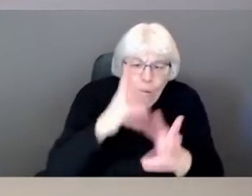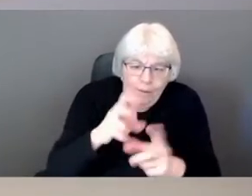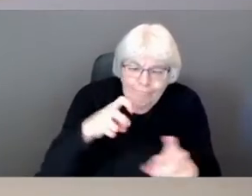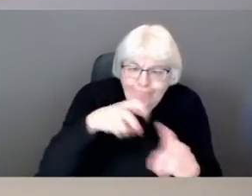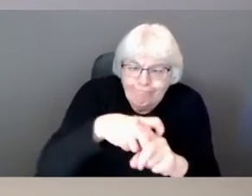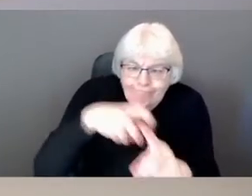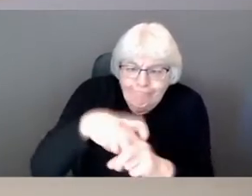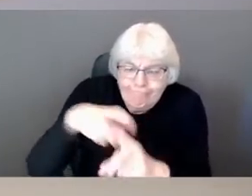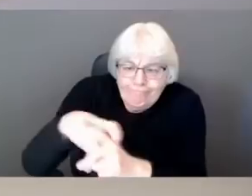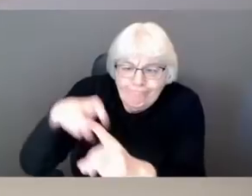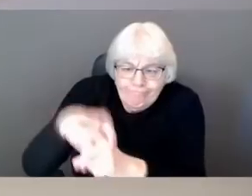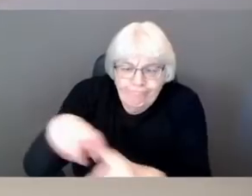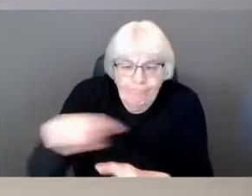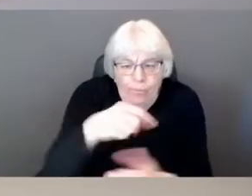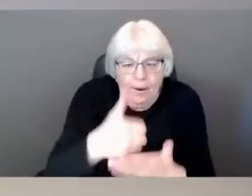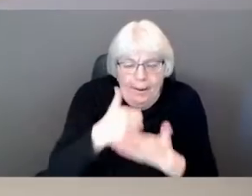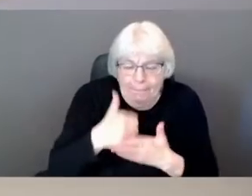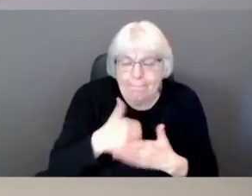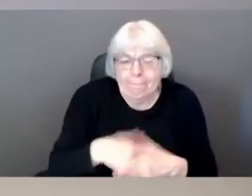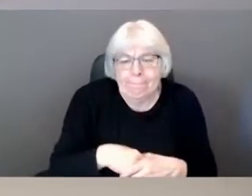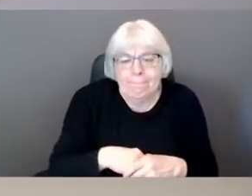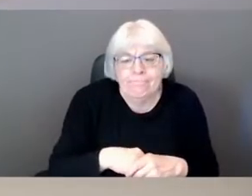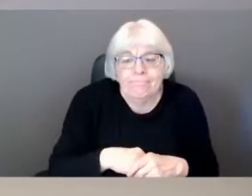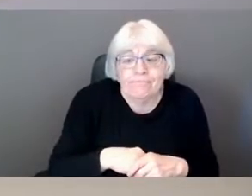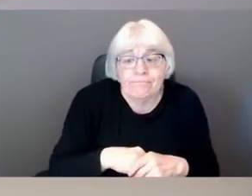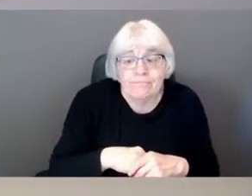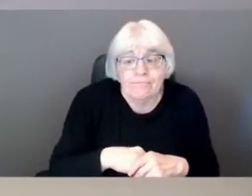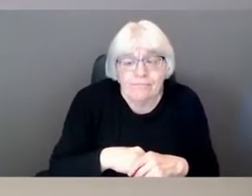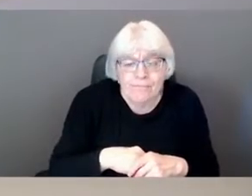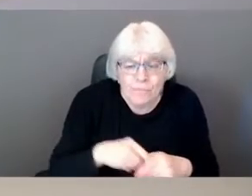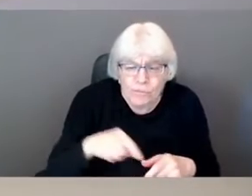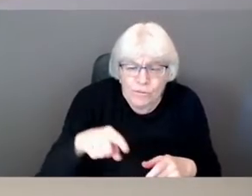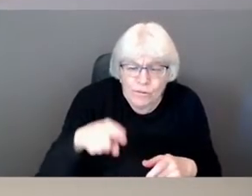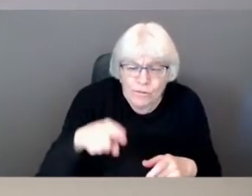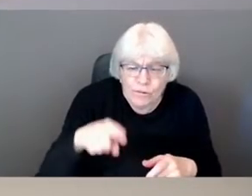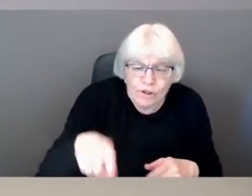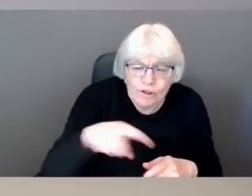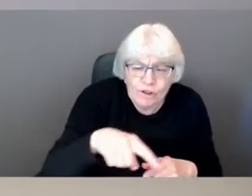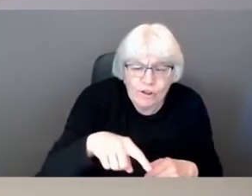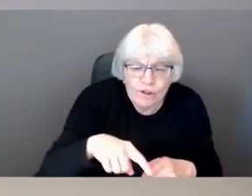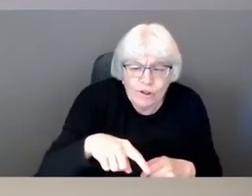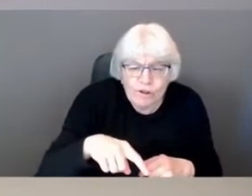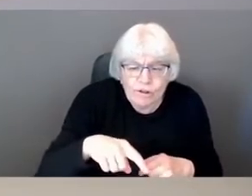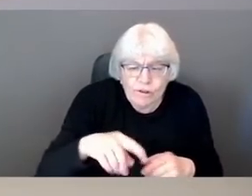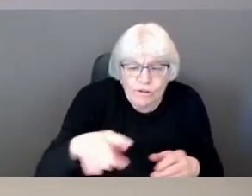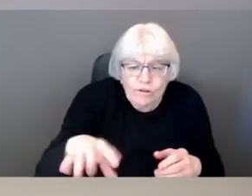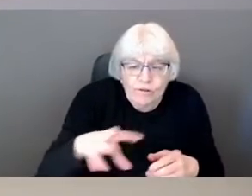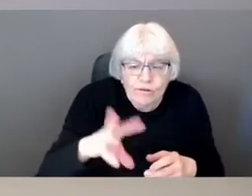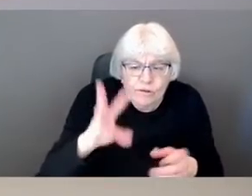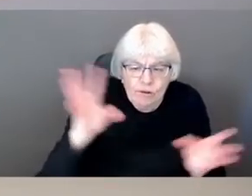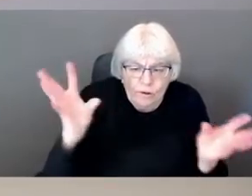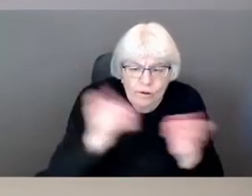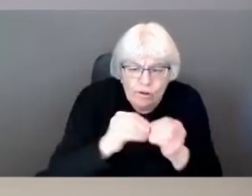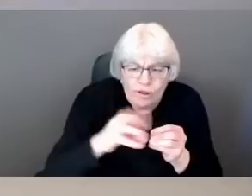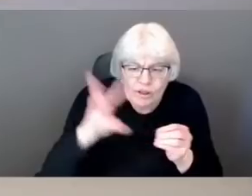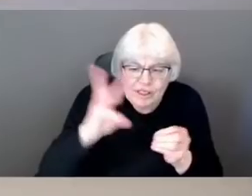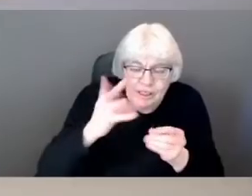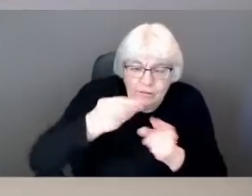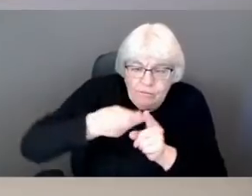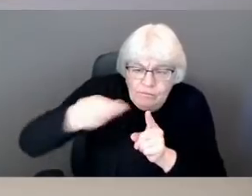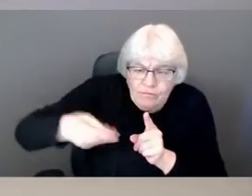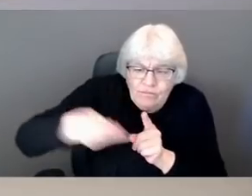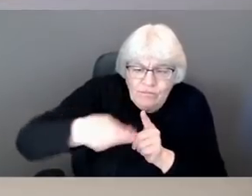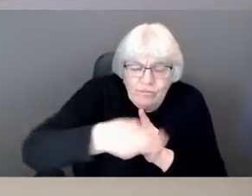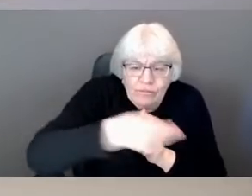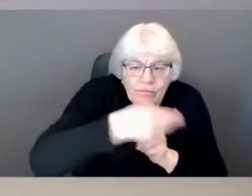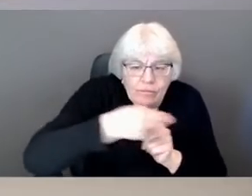were 6 cases related to that Surrey outbreak at this point. What would circumstances have to look like for circuit breaker measures